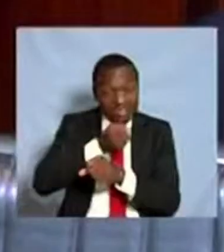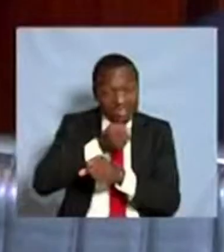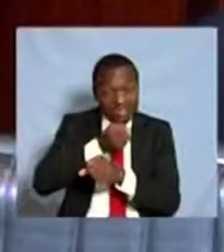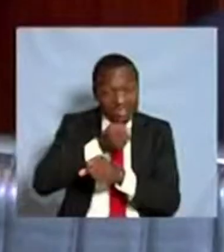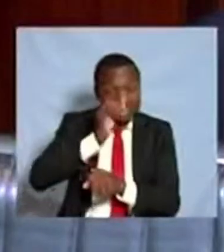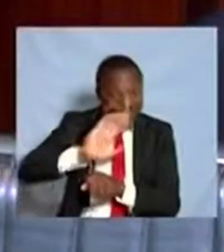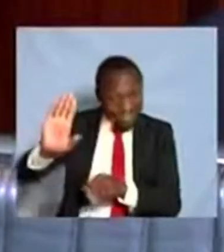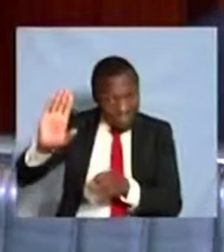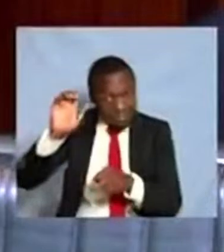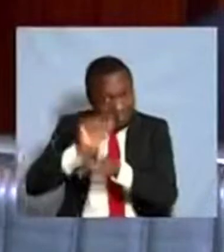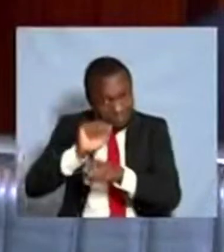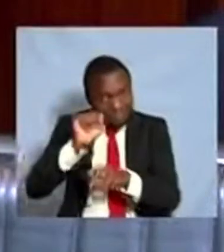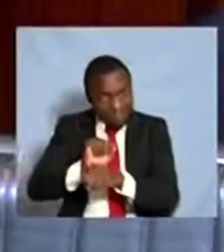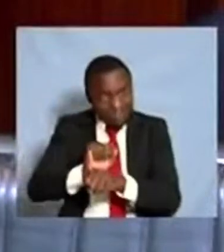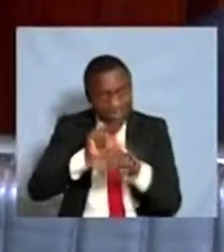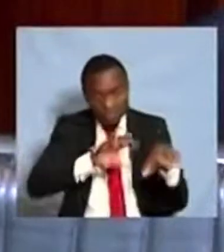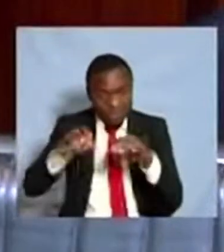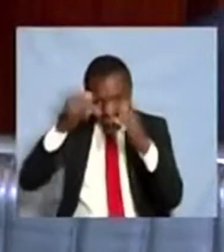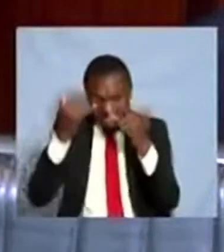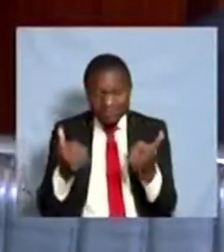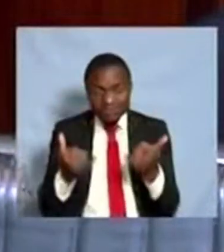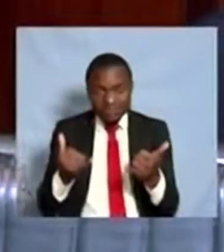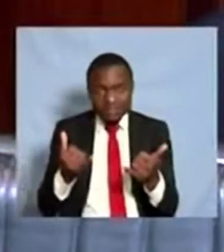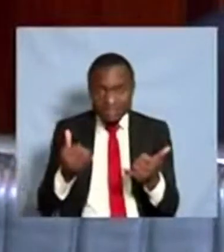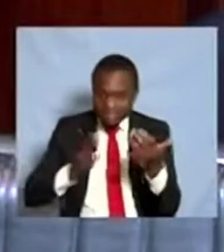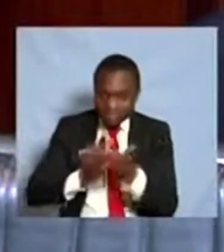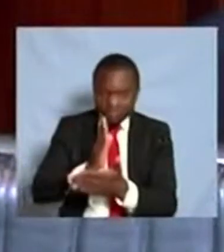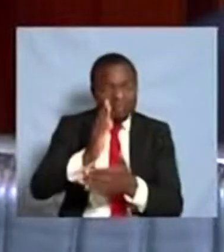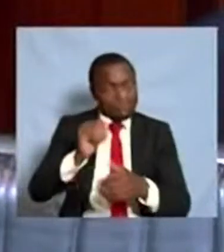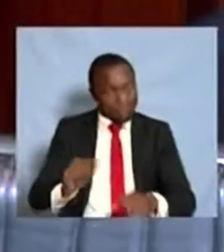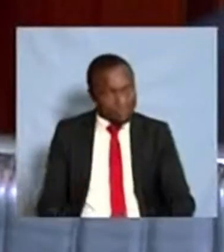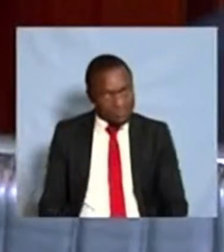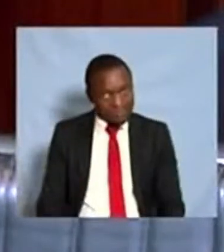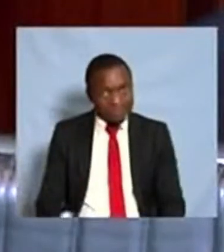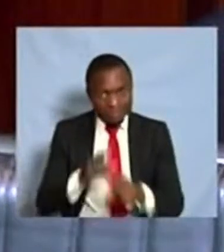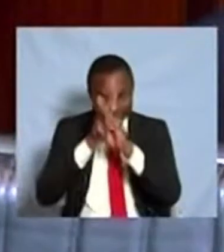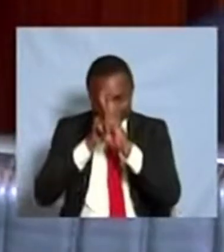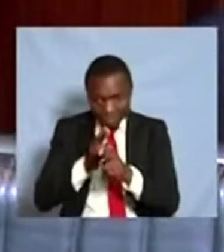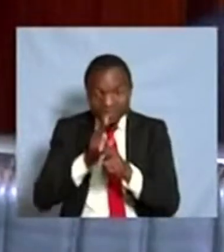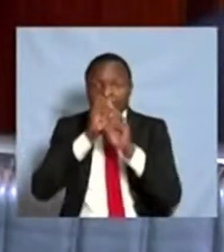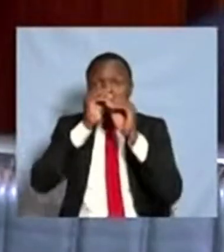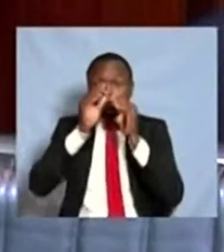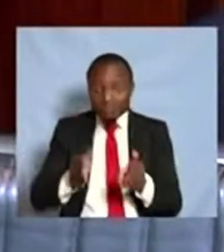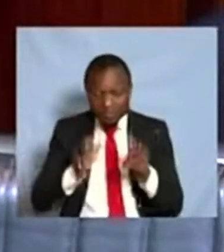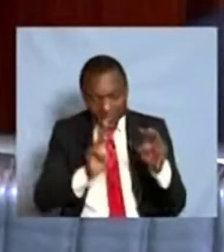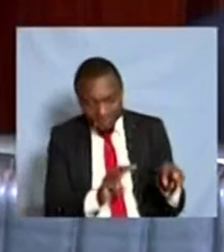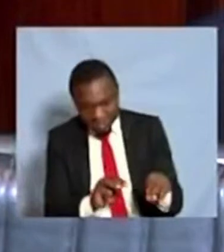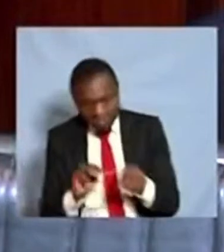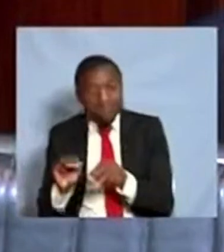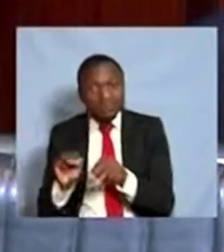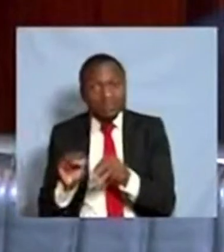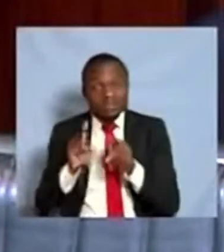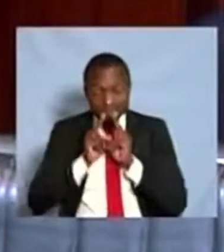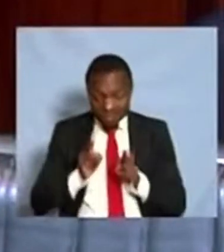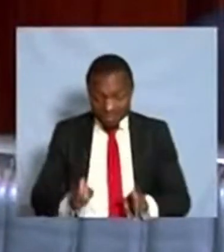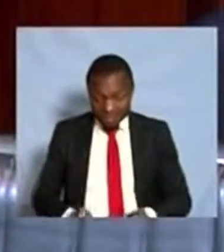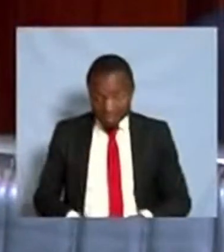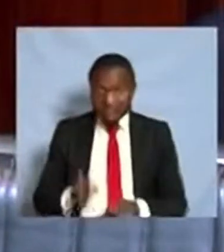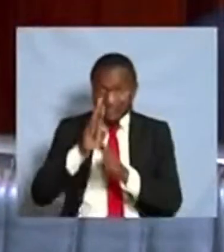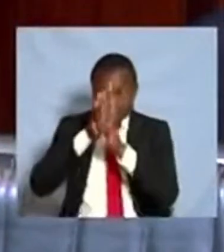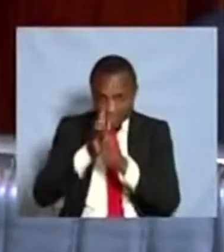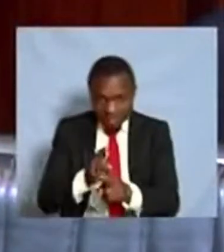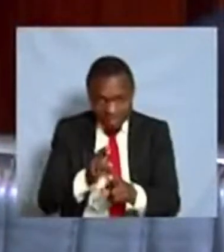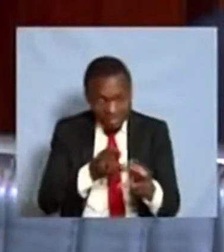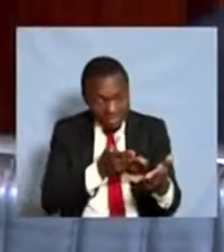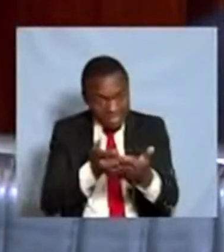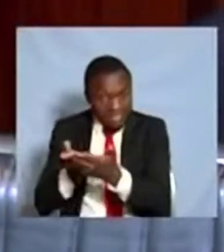space, and it has to do it immediately and correctly. Mr. Speaker, I'll move to human dignity. There is